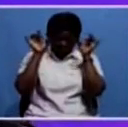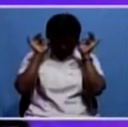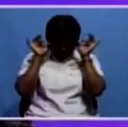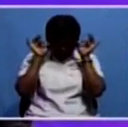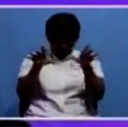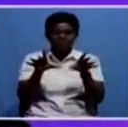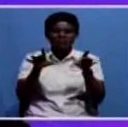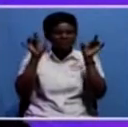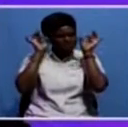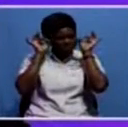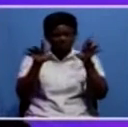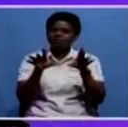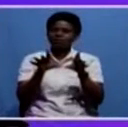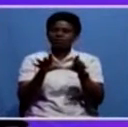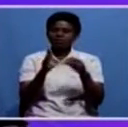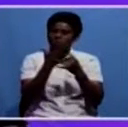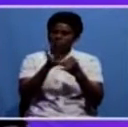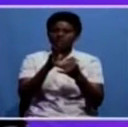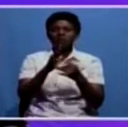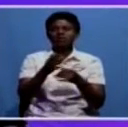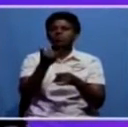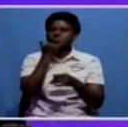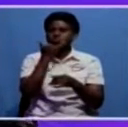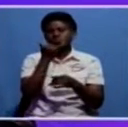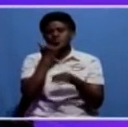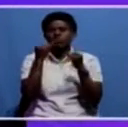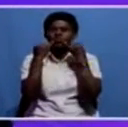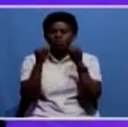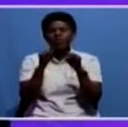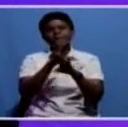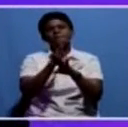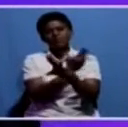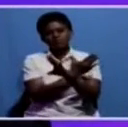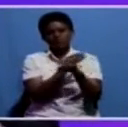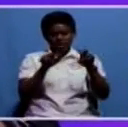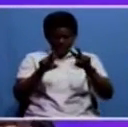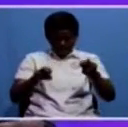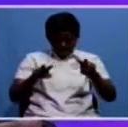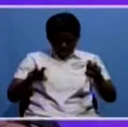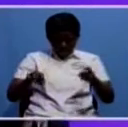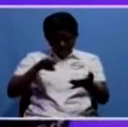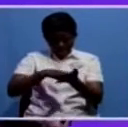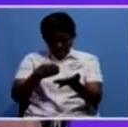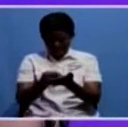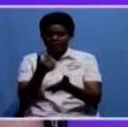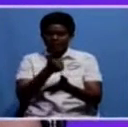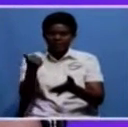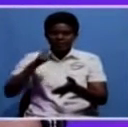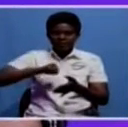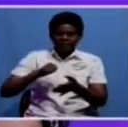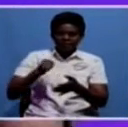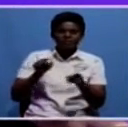and extremely dangerous to share raw intelligence before it is verified by other wings and they have concluded